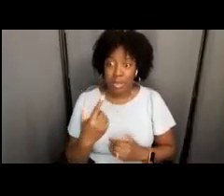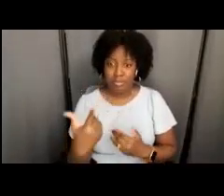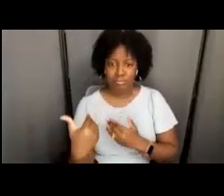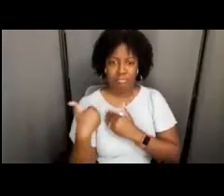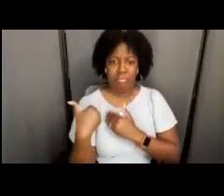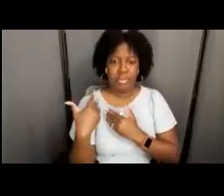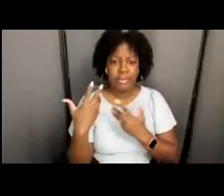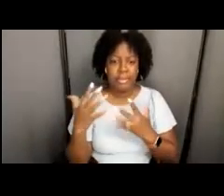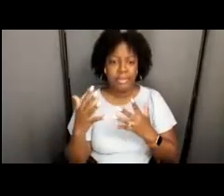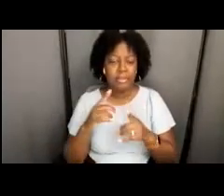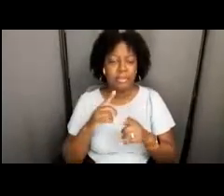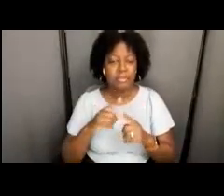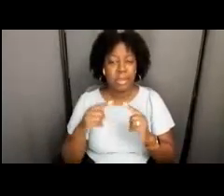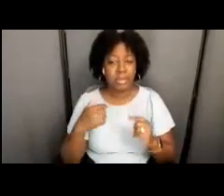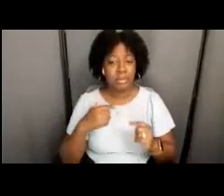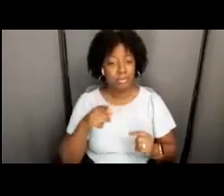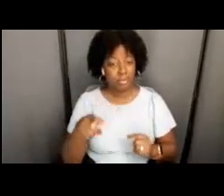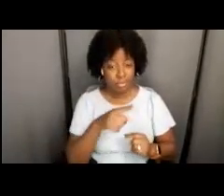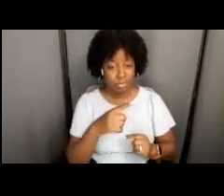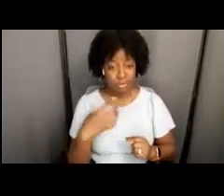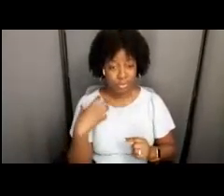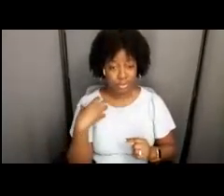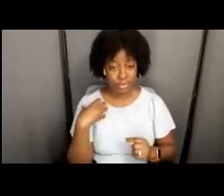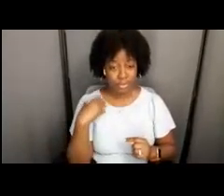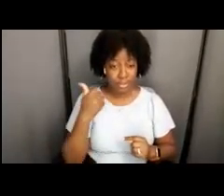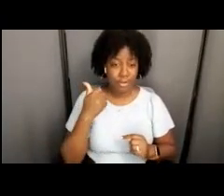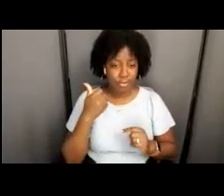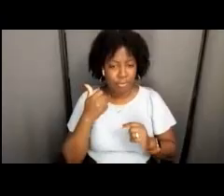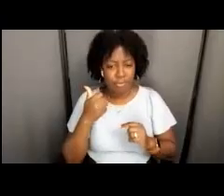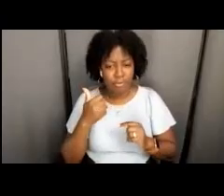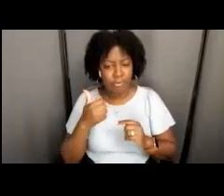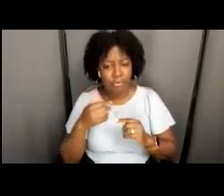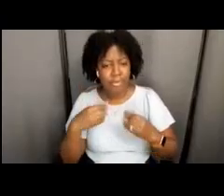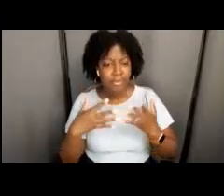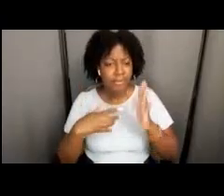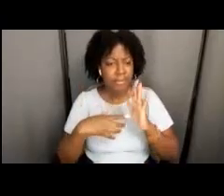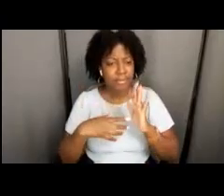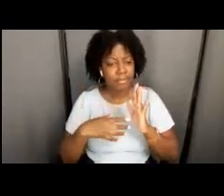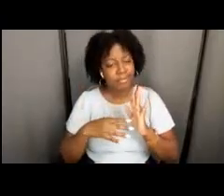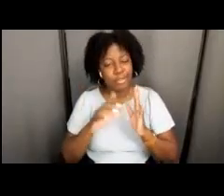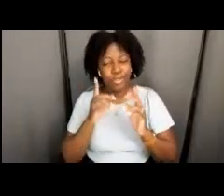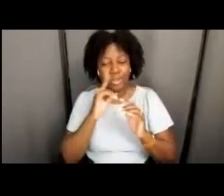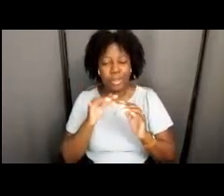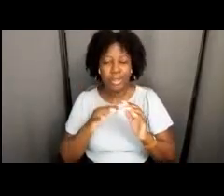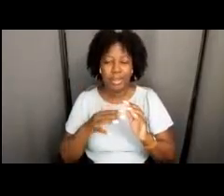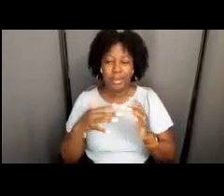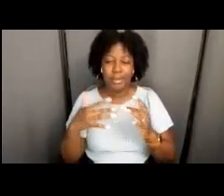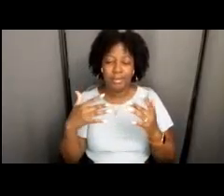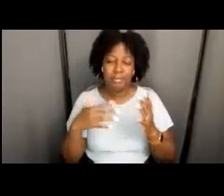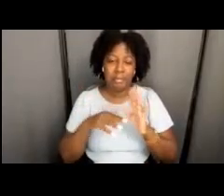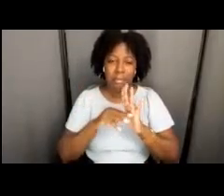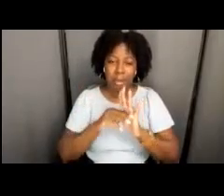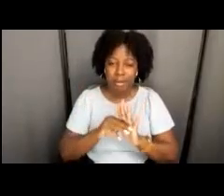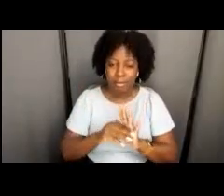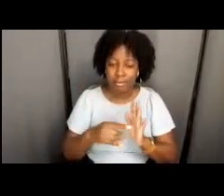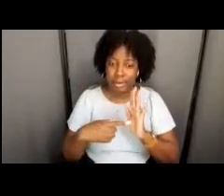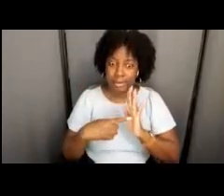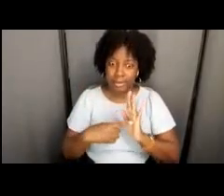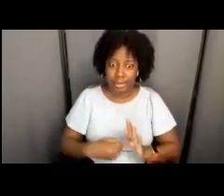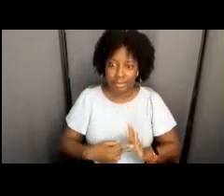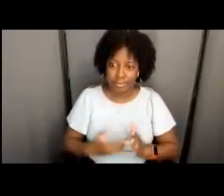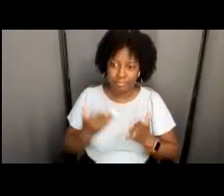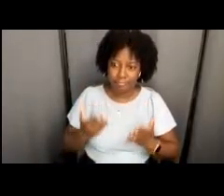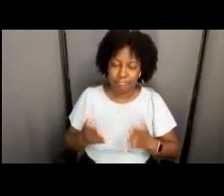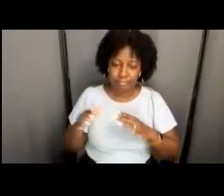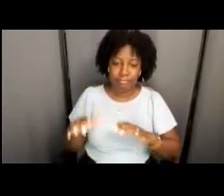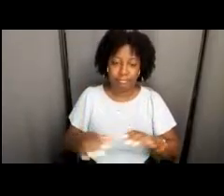chair, it can help if you encourage the panel to provide clarity if the importance of the research isn't made